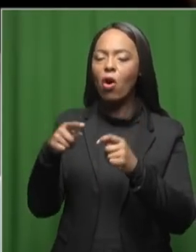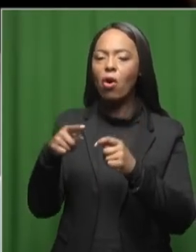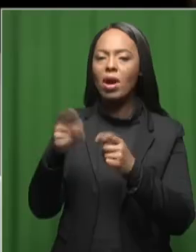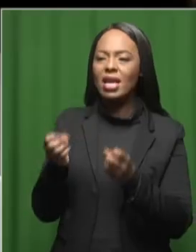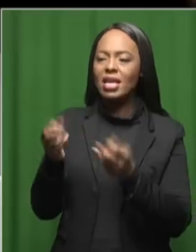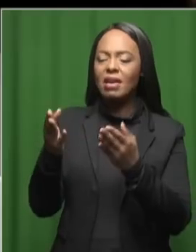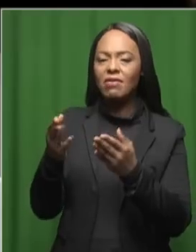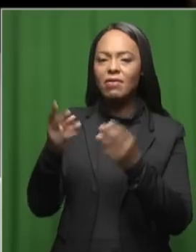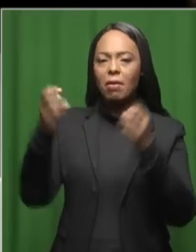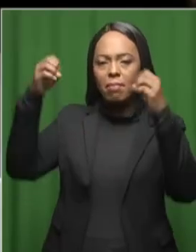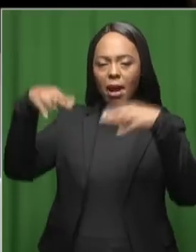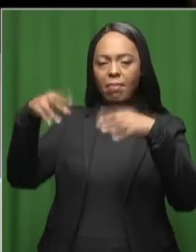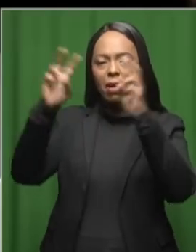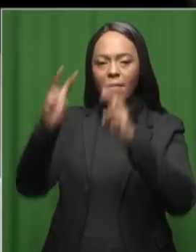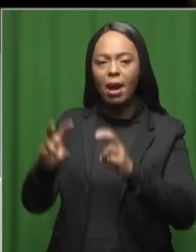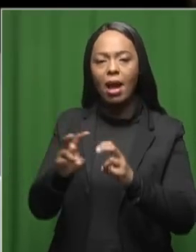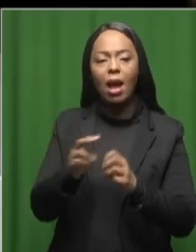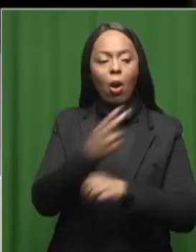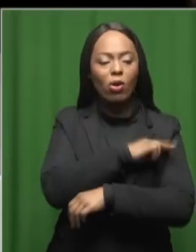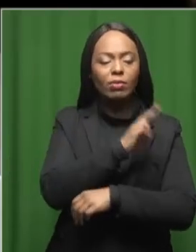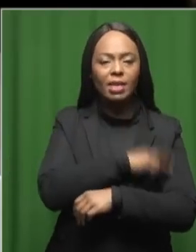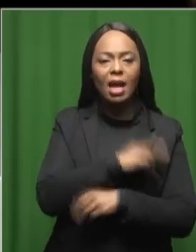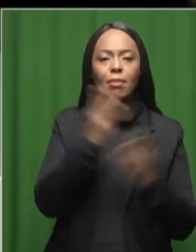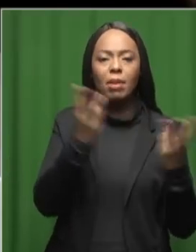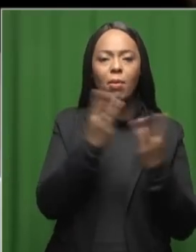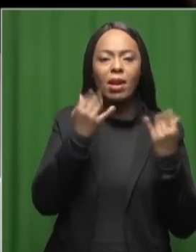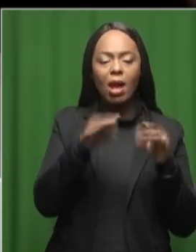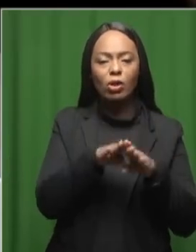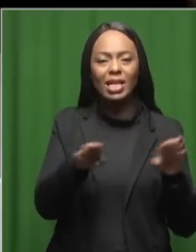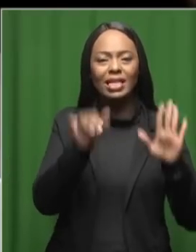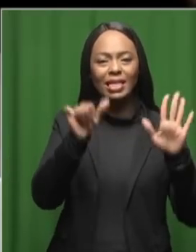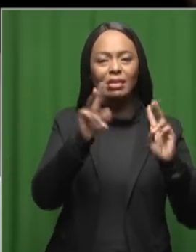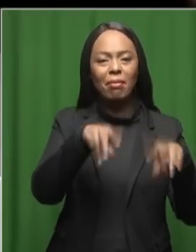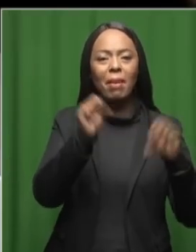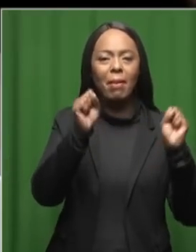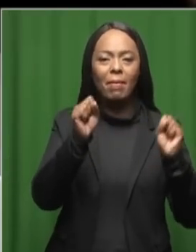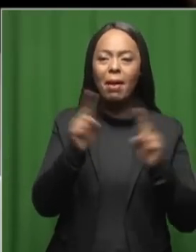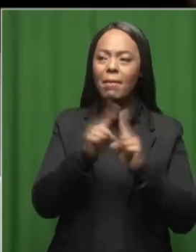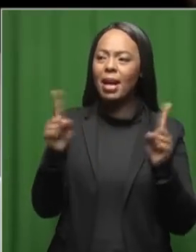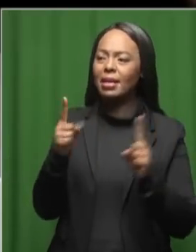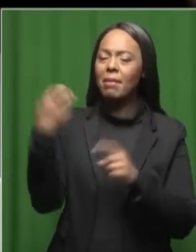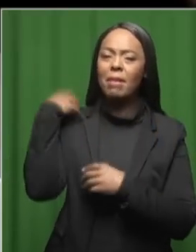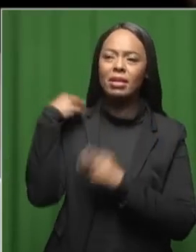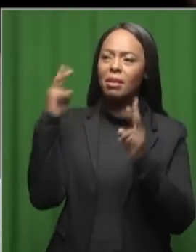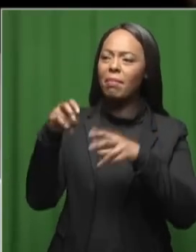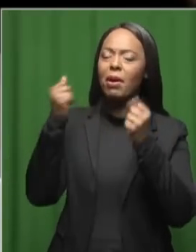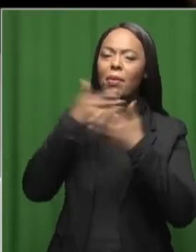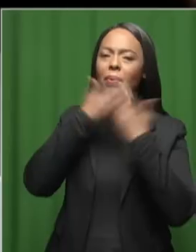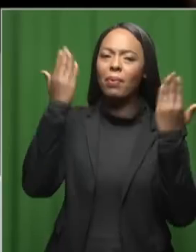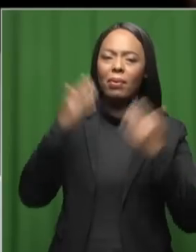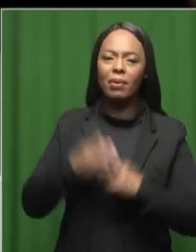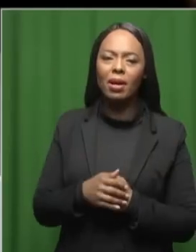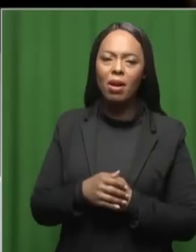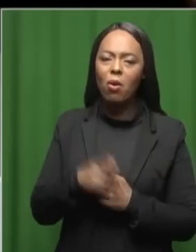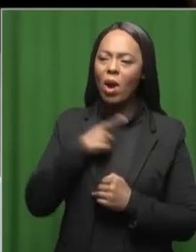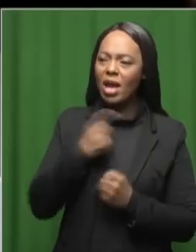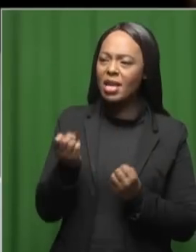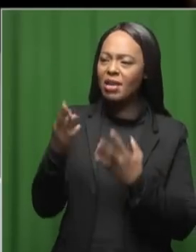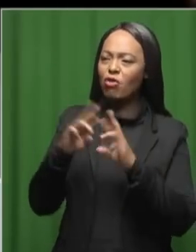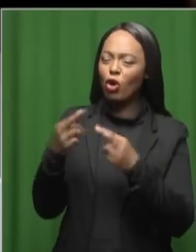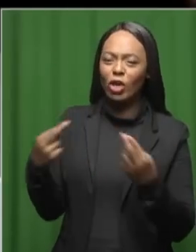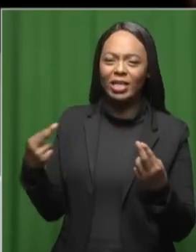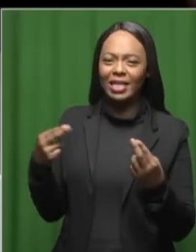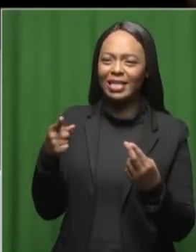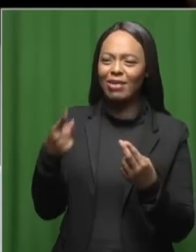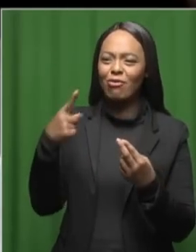rest of us, including hospitals, suffer under stage 6 load shedding. I mean, this doesn't make sense, Minister. You must agree with us.